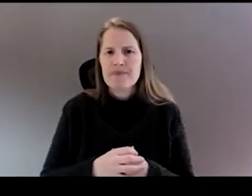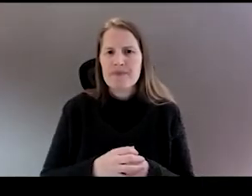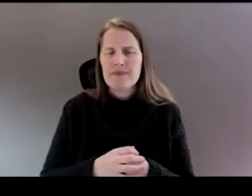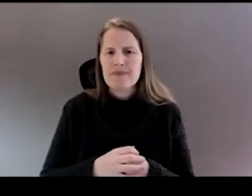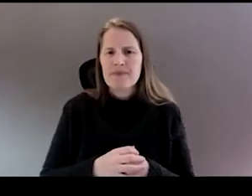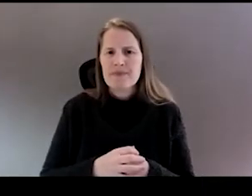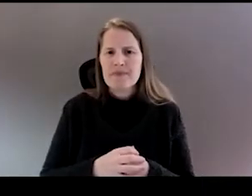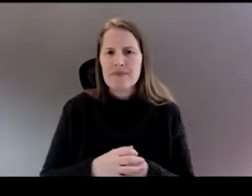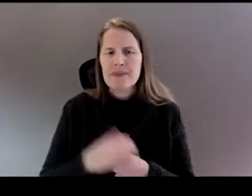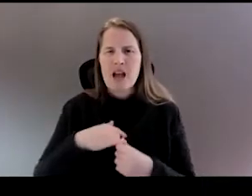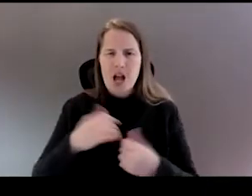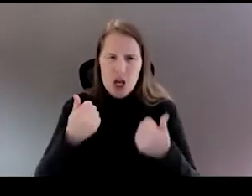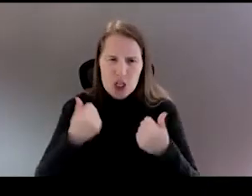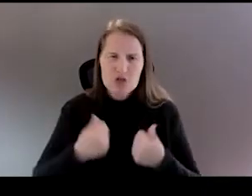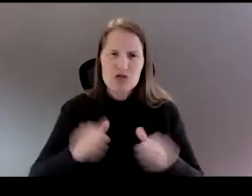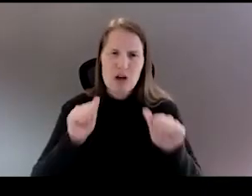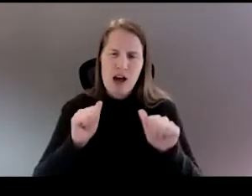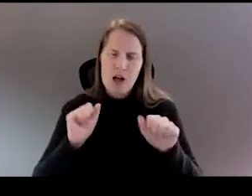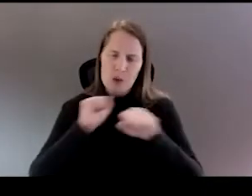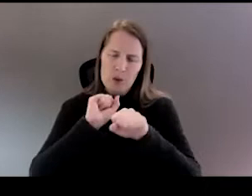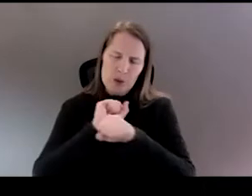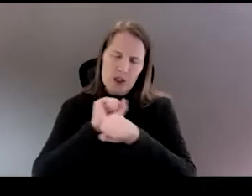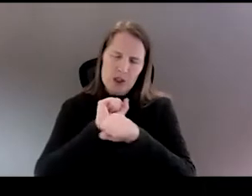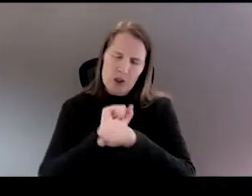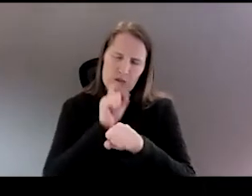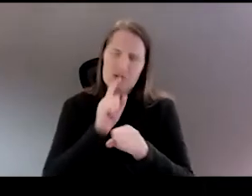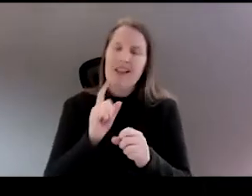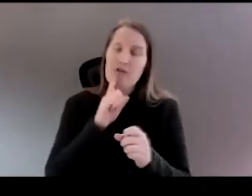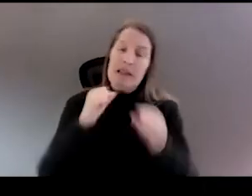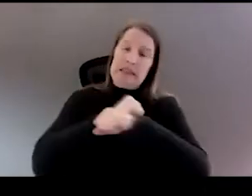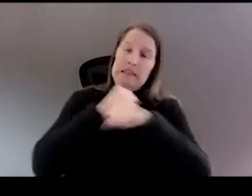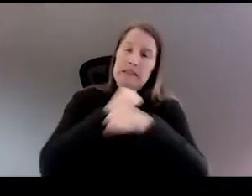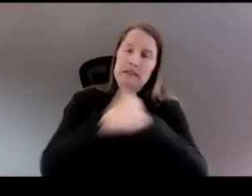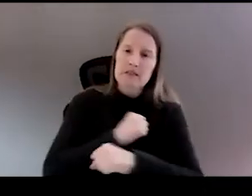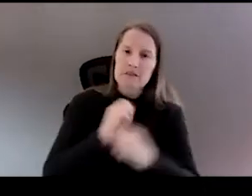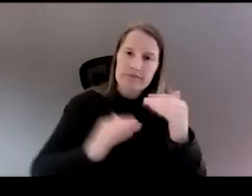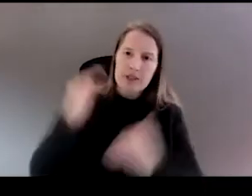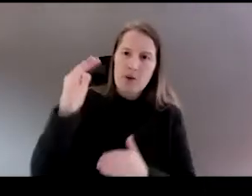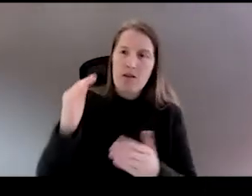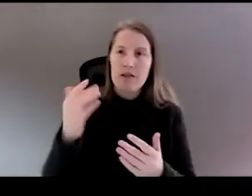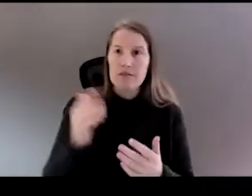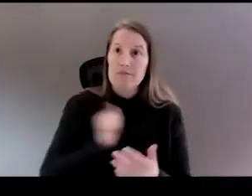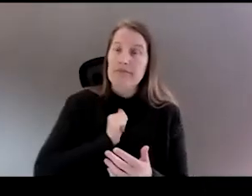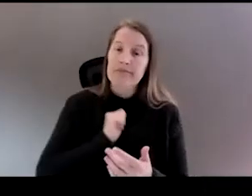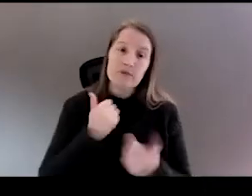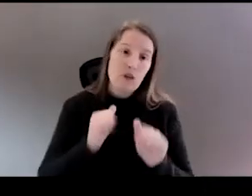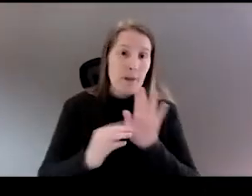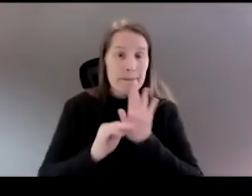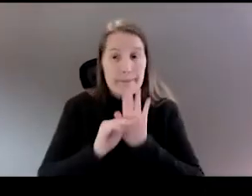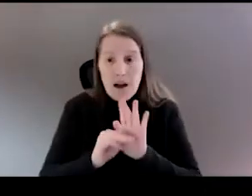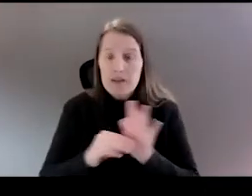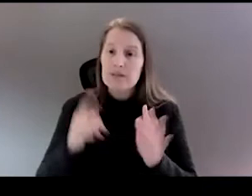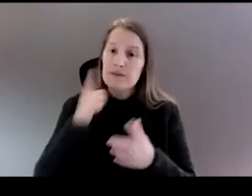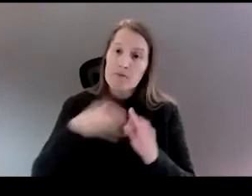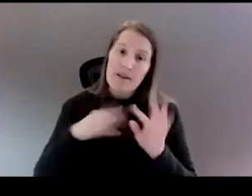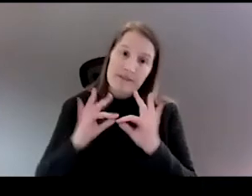against inequality just by myself, trying to be a model to my family, my community, helping to